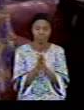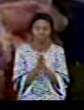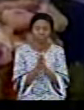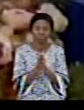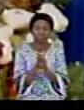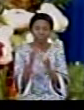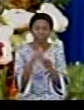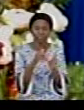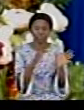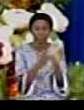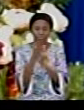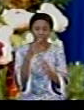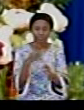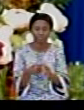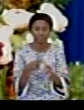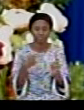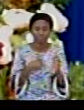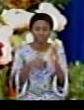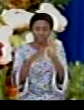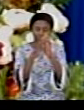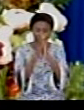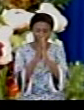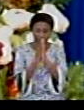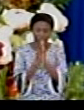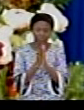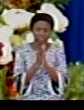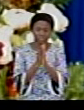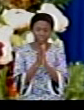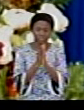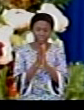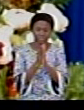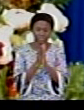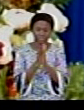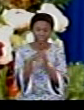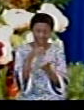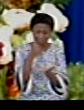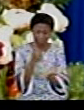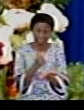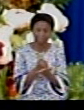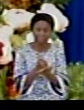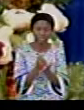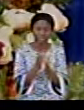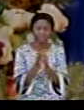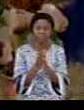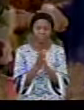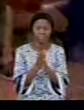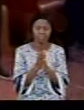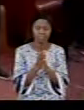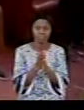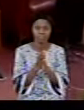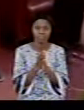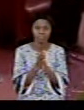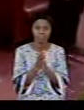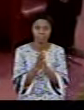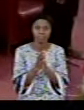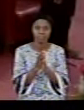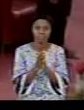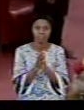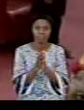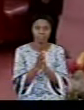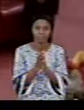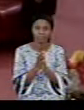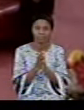In Jesus' name, we pray. Let's make